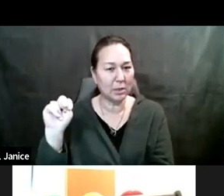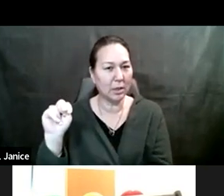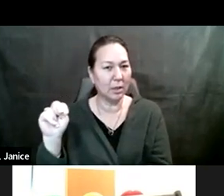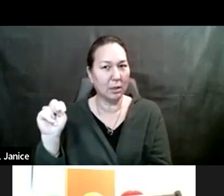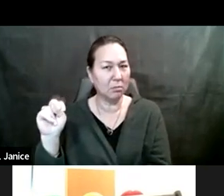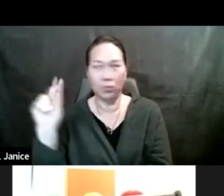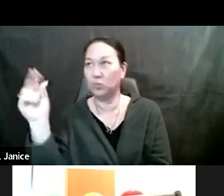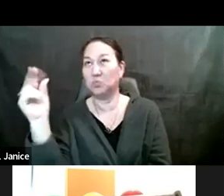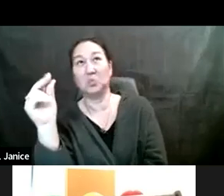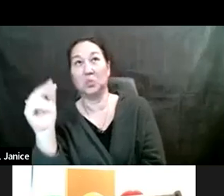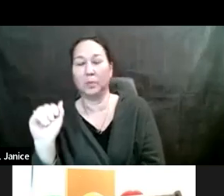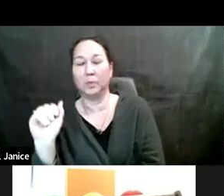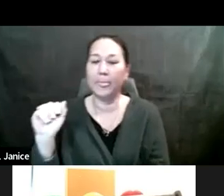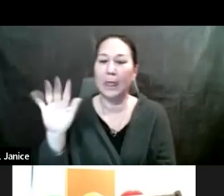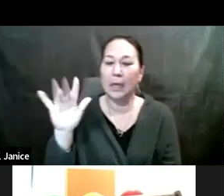Teran